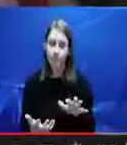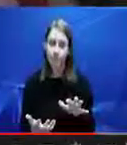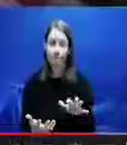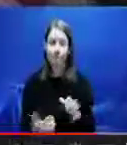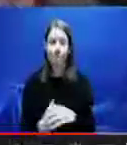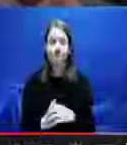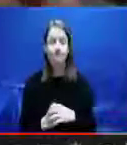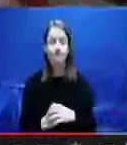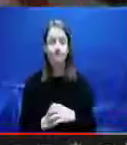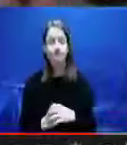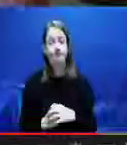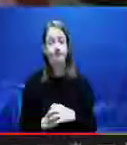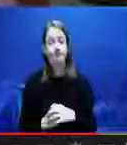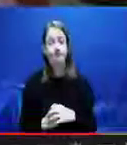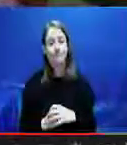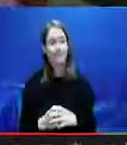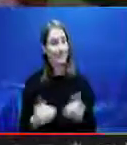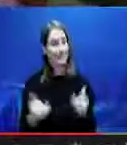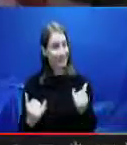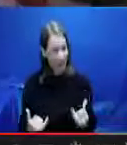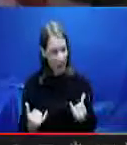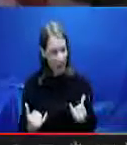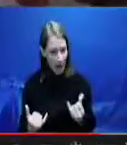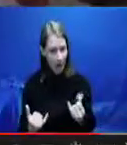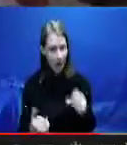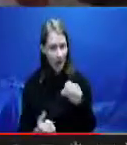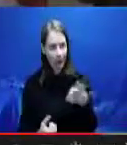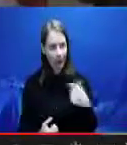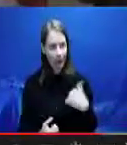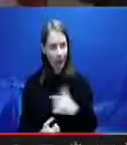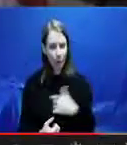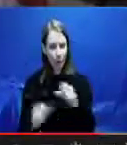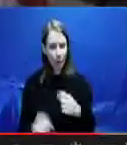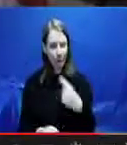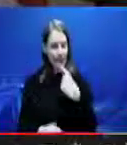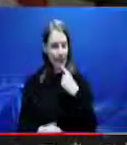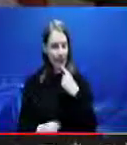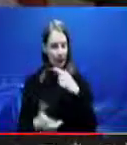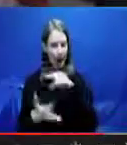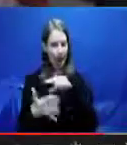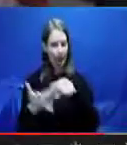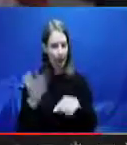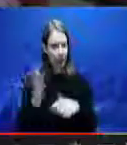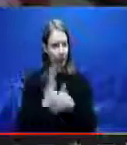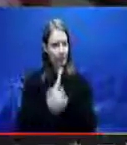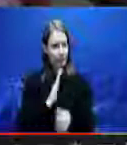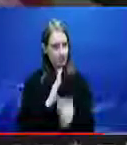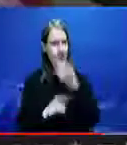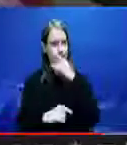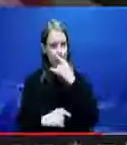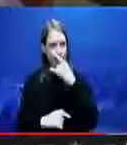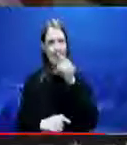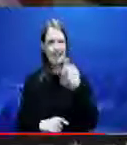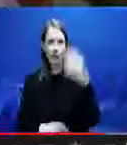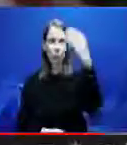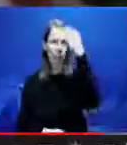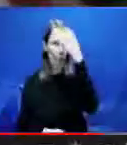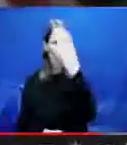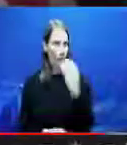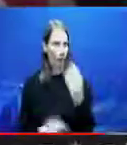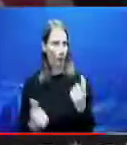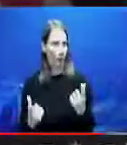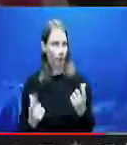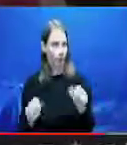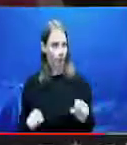saying, here's what we all agree kids need to know and be able to do, and we're going to just focus really well